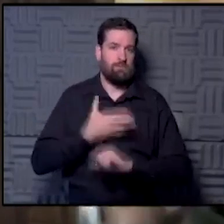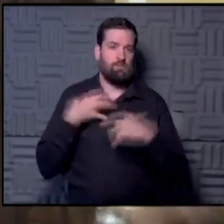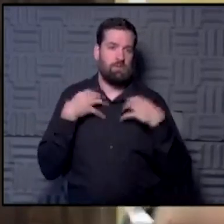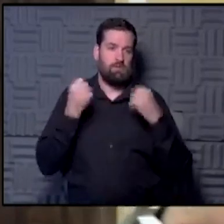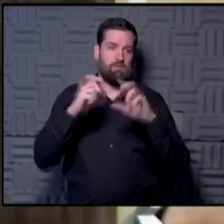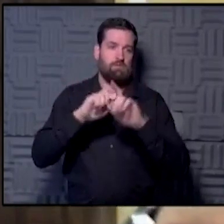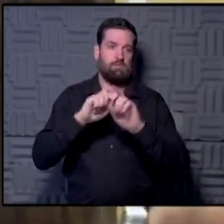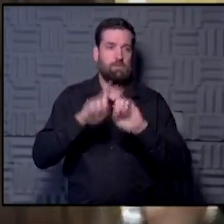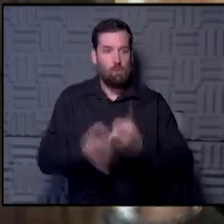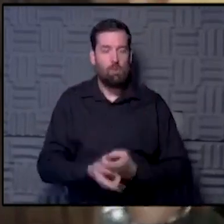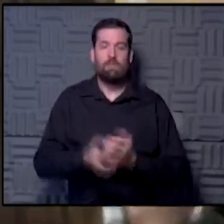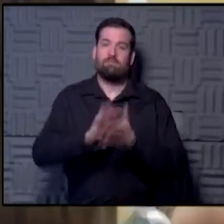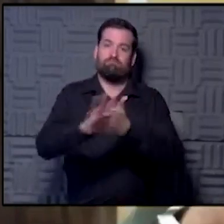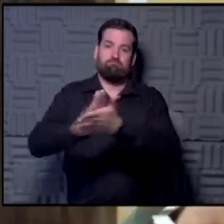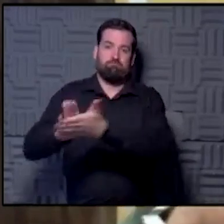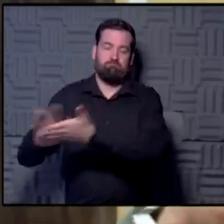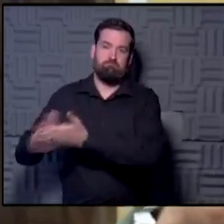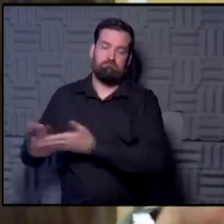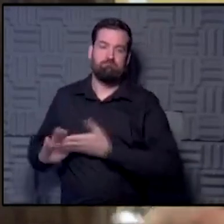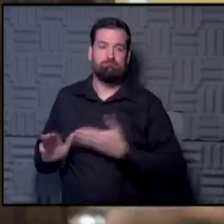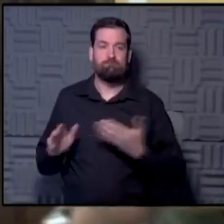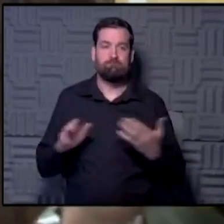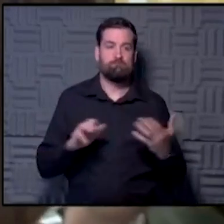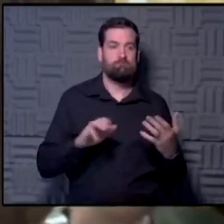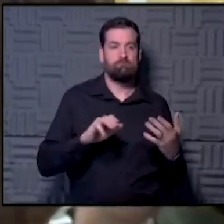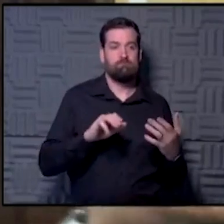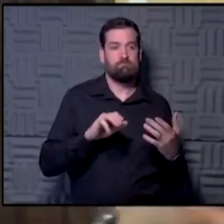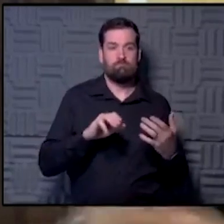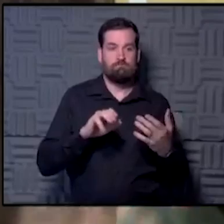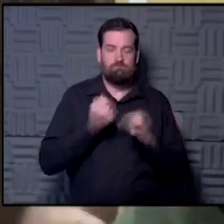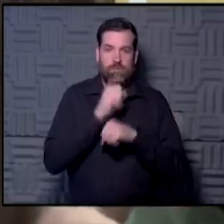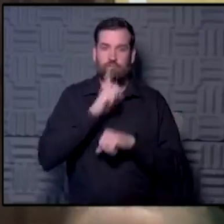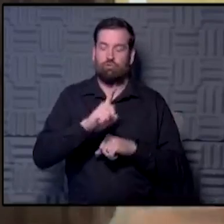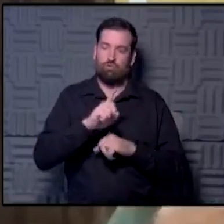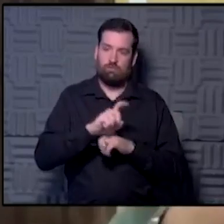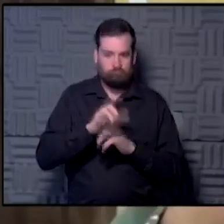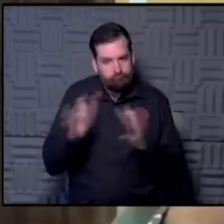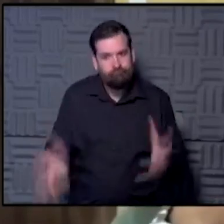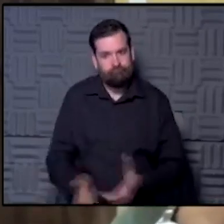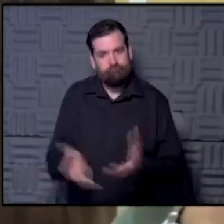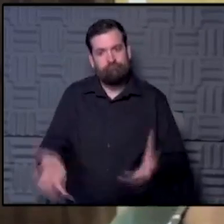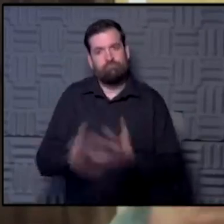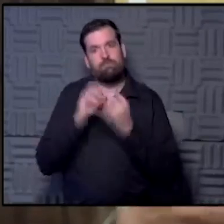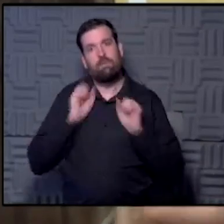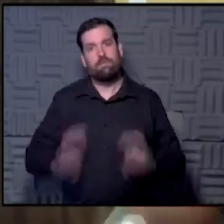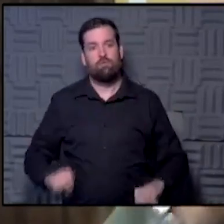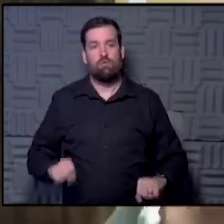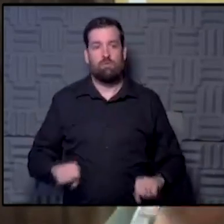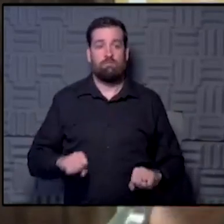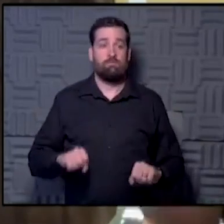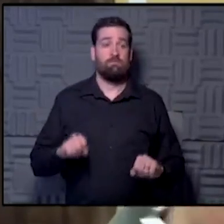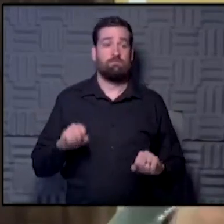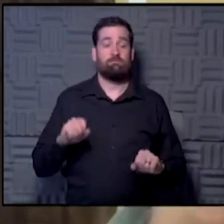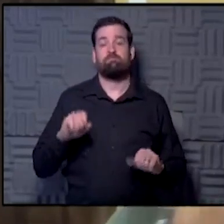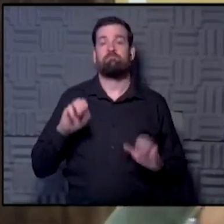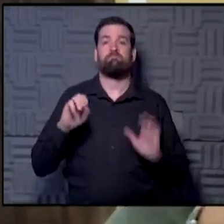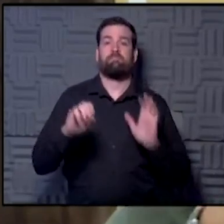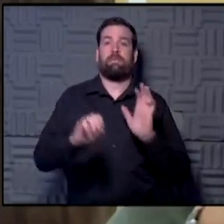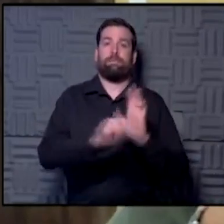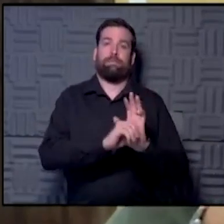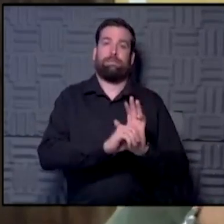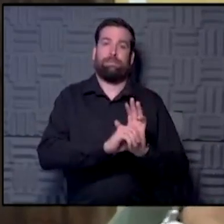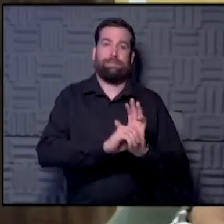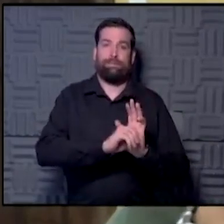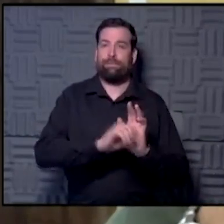increased cleaning, we increased mitigation efforts, and made sure that we were as proactive as possible. That led to 0 transfers,